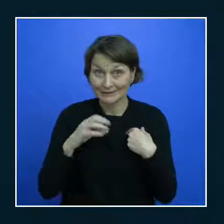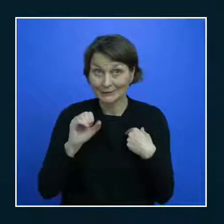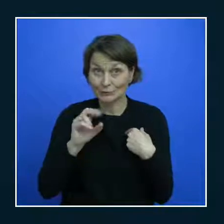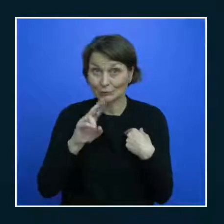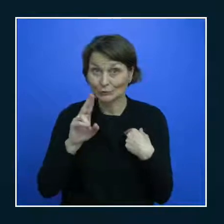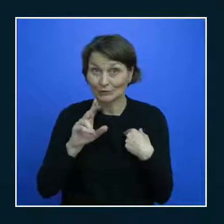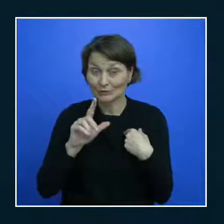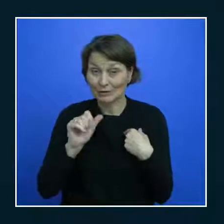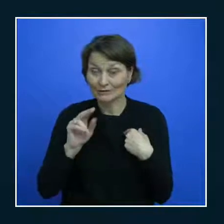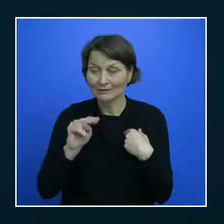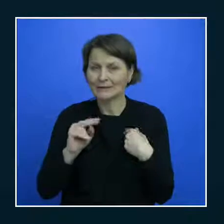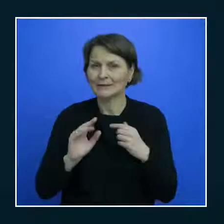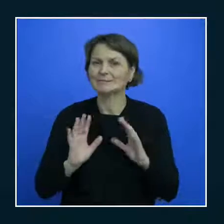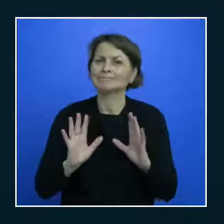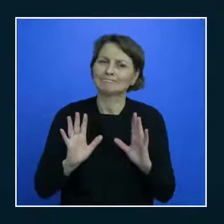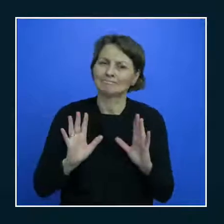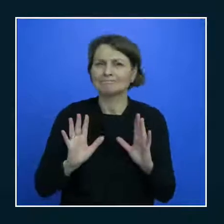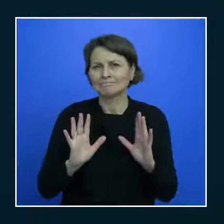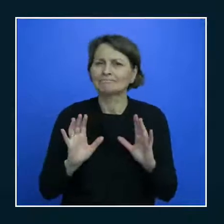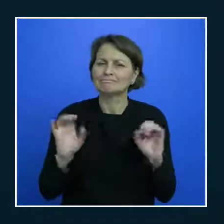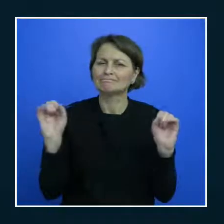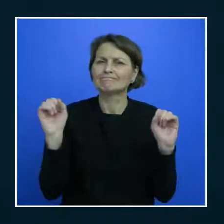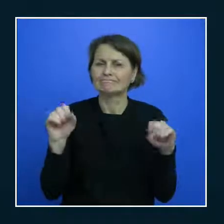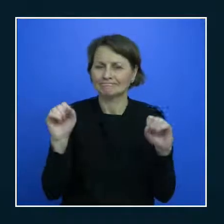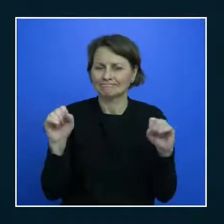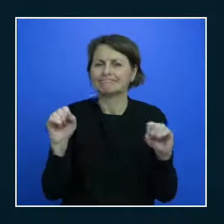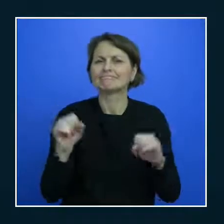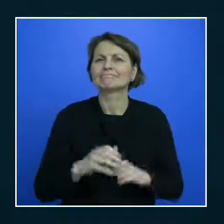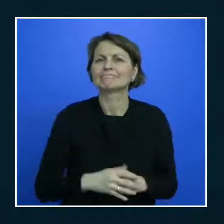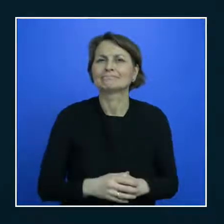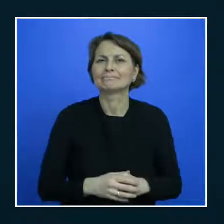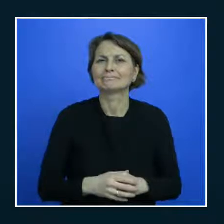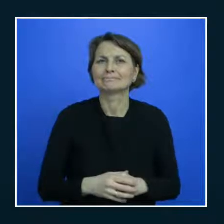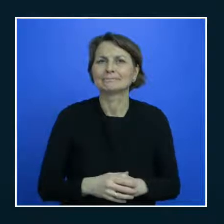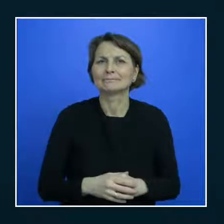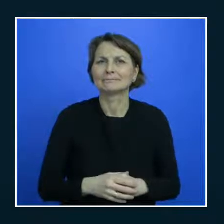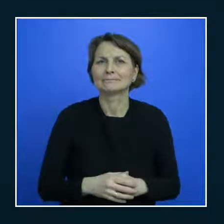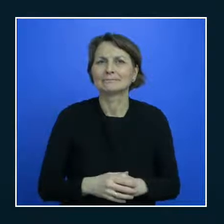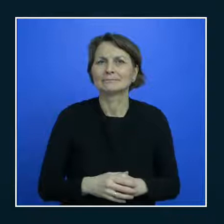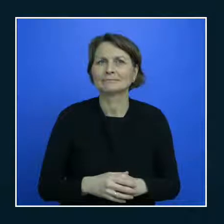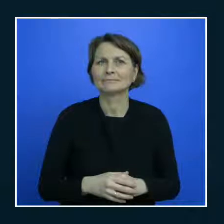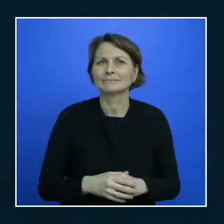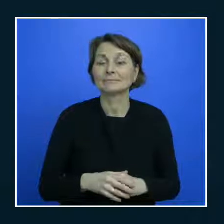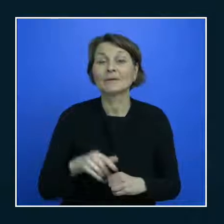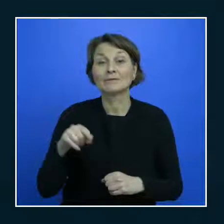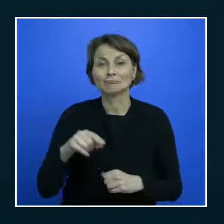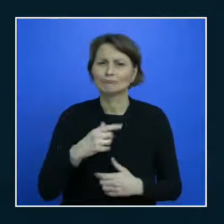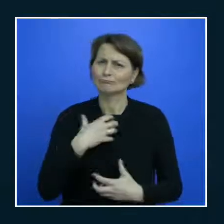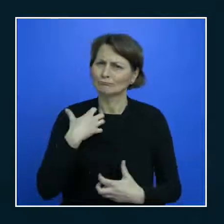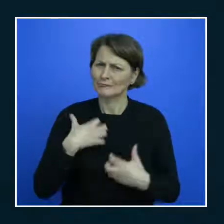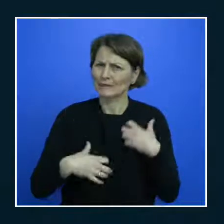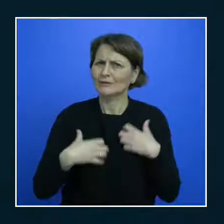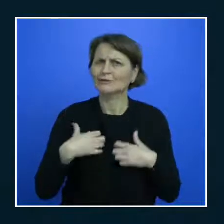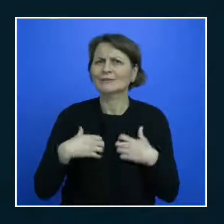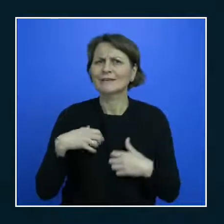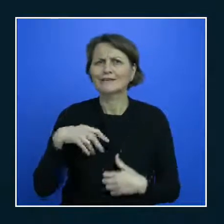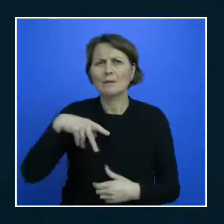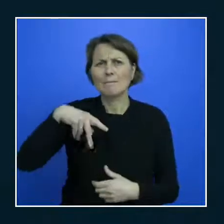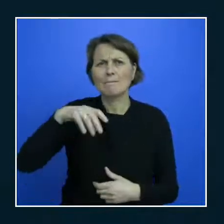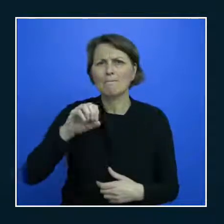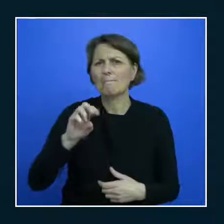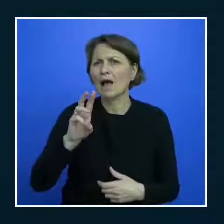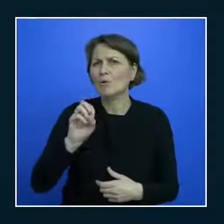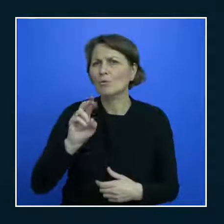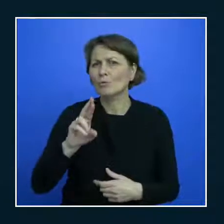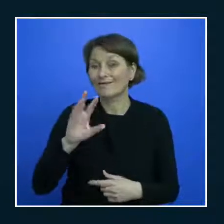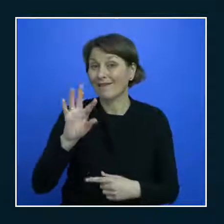No, so it is. PowerFX was kind of interesting because PowerFX, they